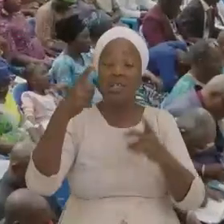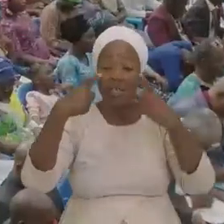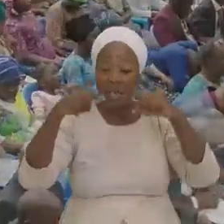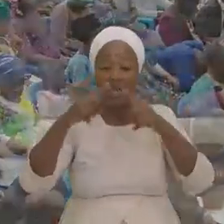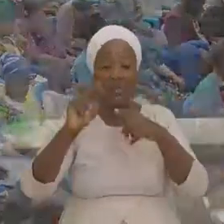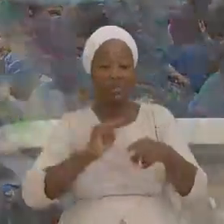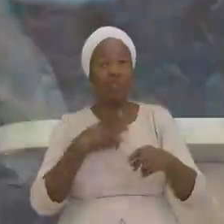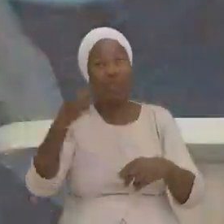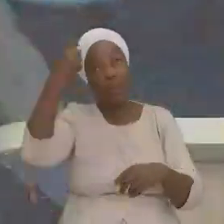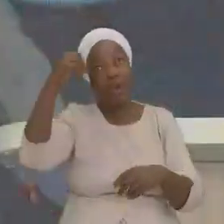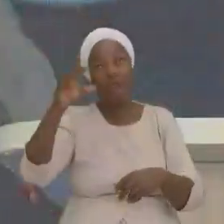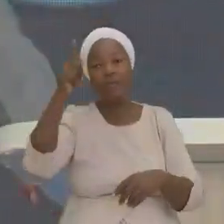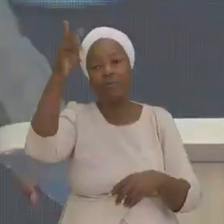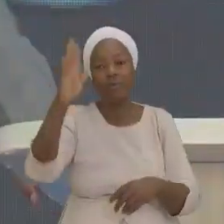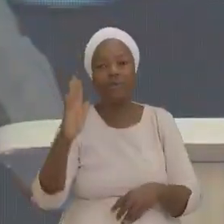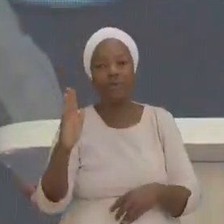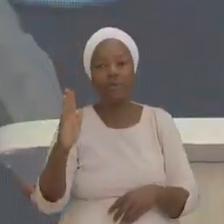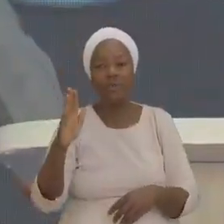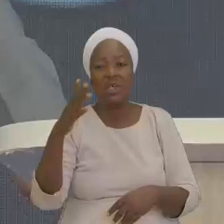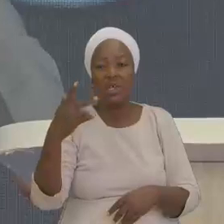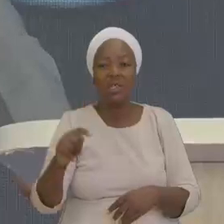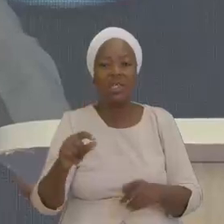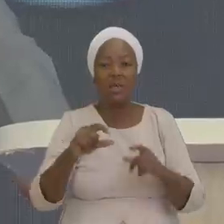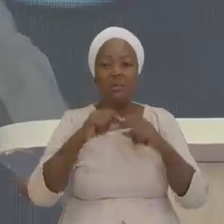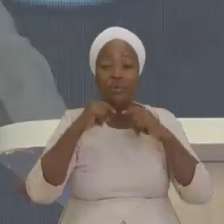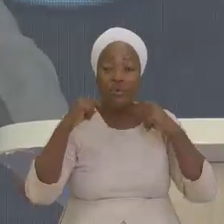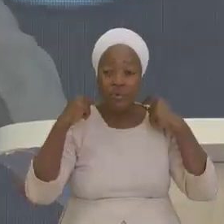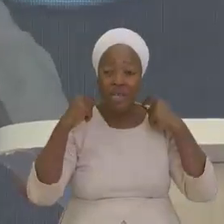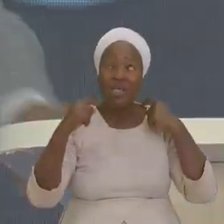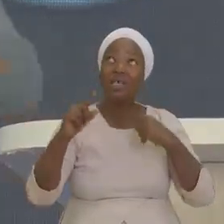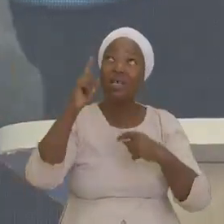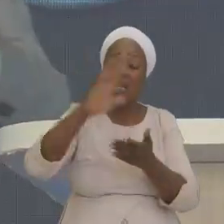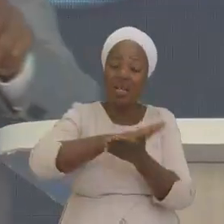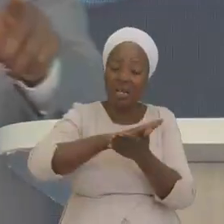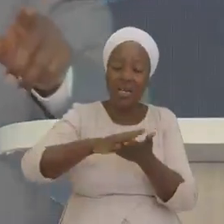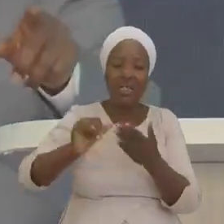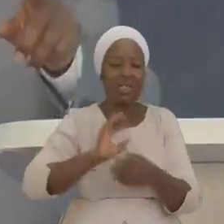God. The priest, he cleanses our heart,